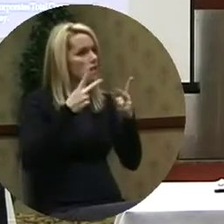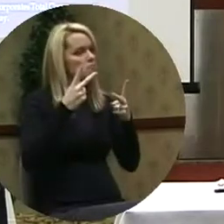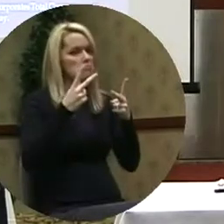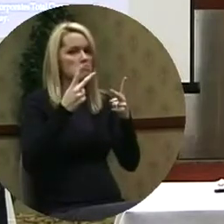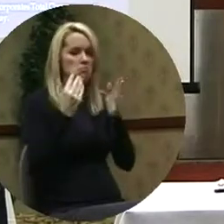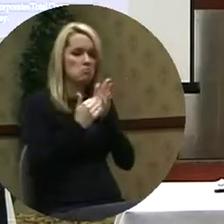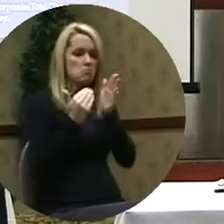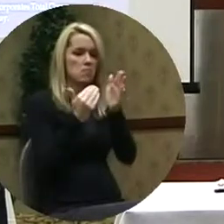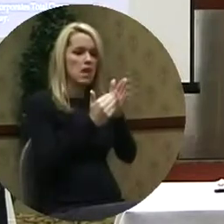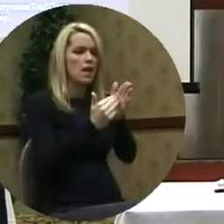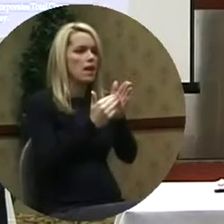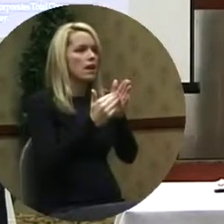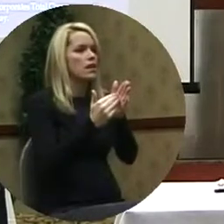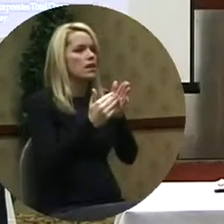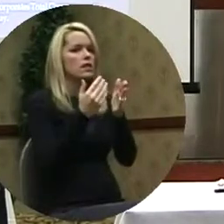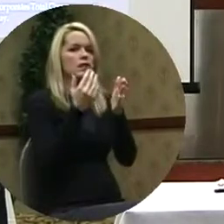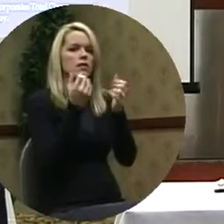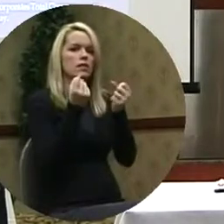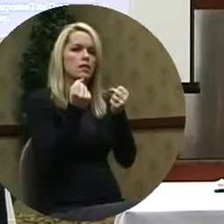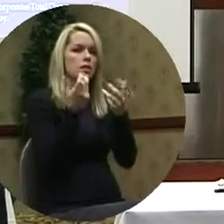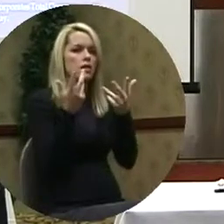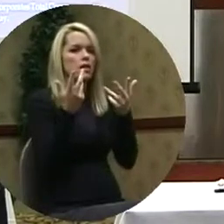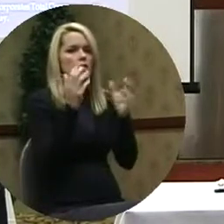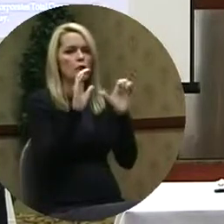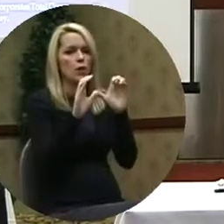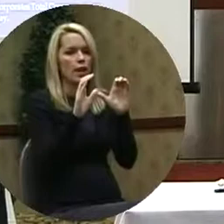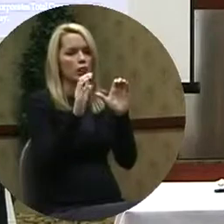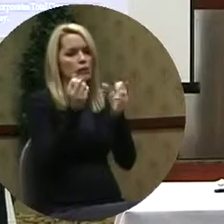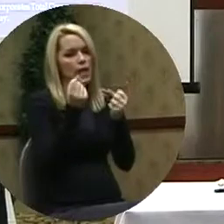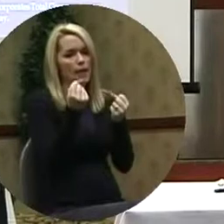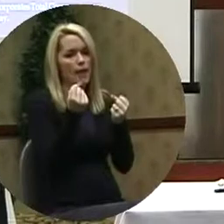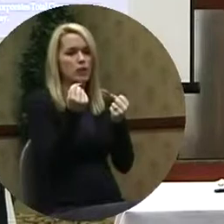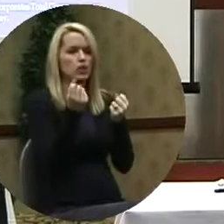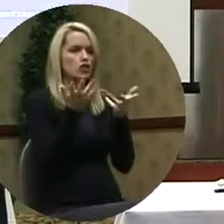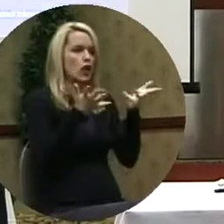spoken. She communicates through sign language, gestures, and behaviors.